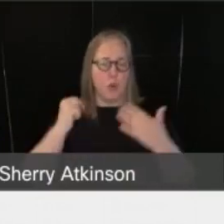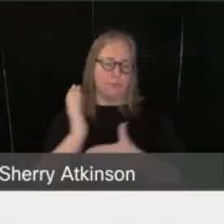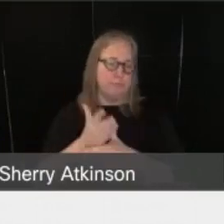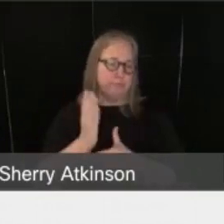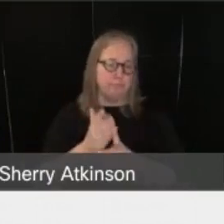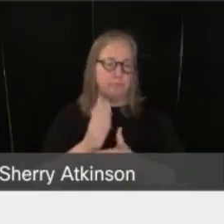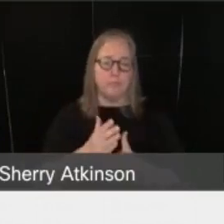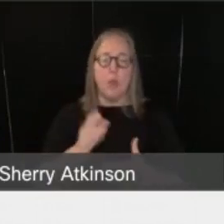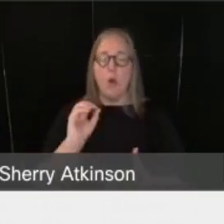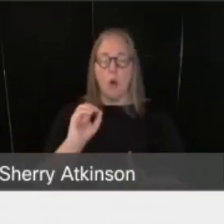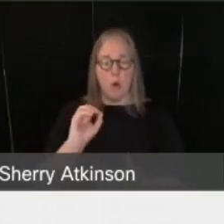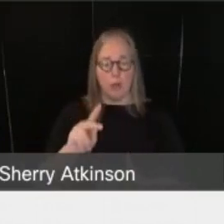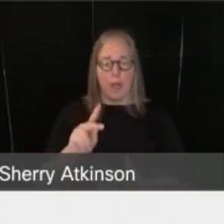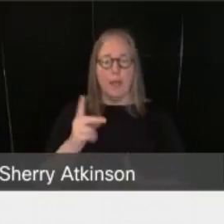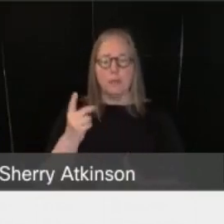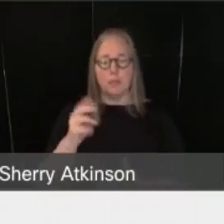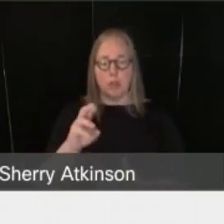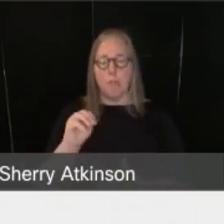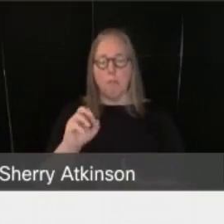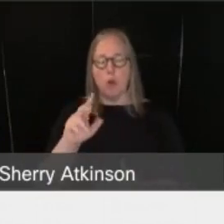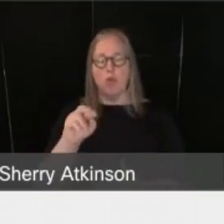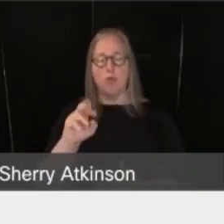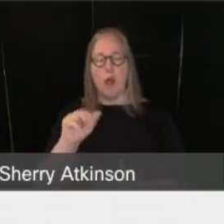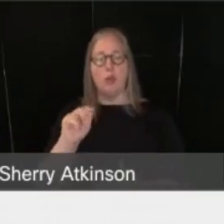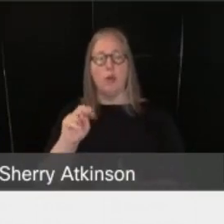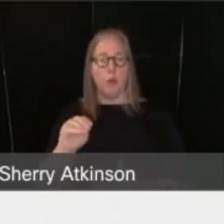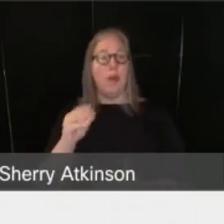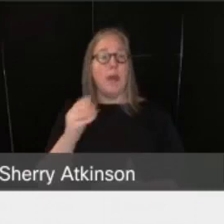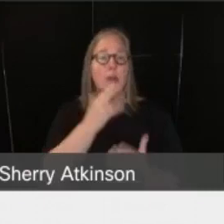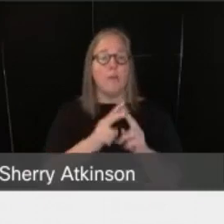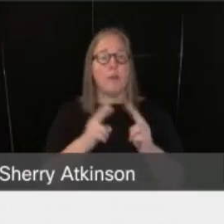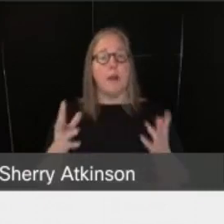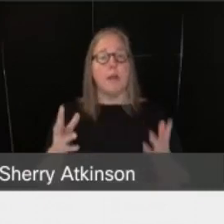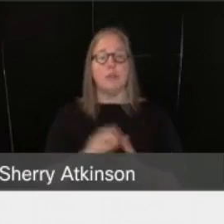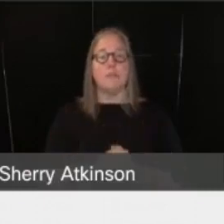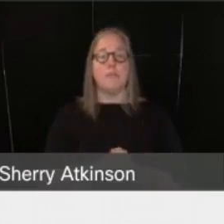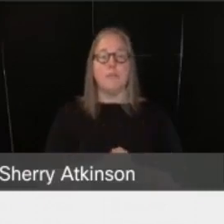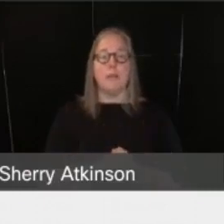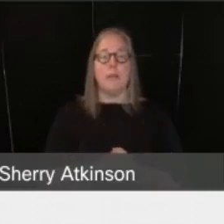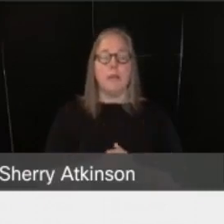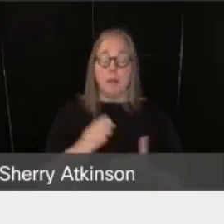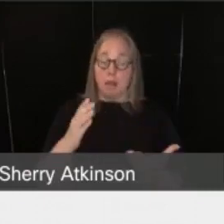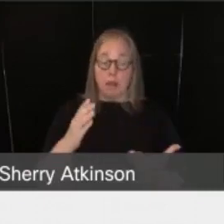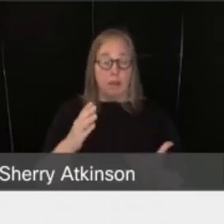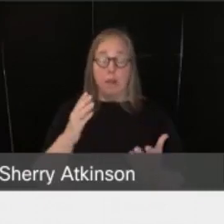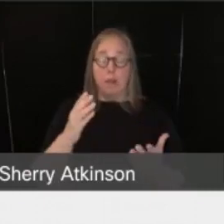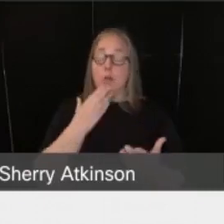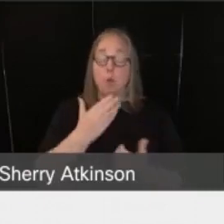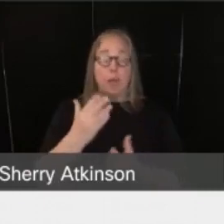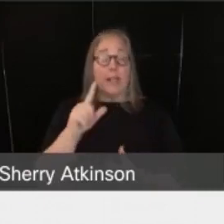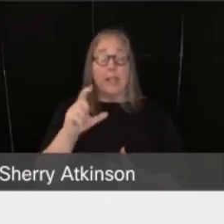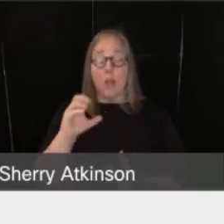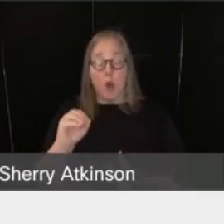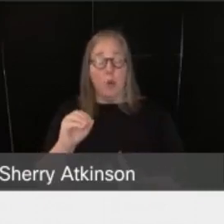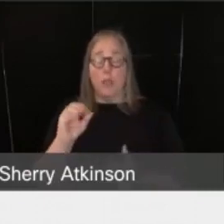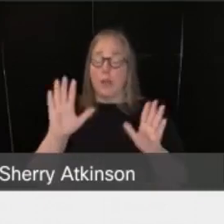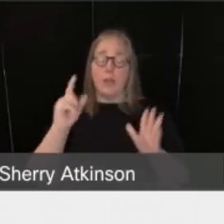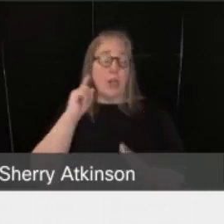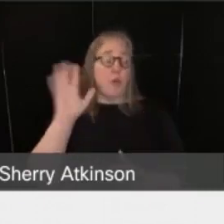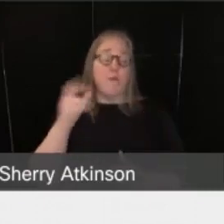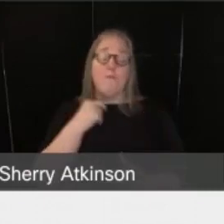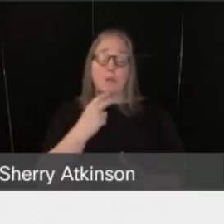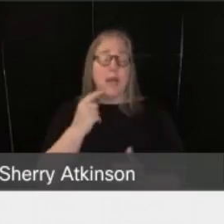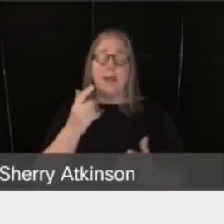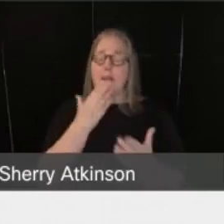Dr. Maturano. Thank you very much. Good morning to you, Leonardo. Great to hear your voice. Thank you for that extremely